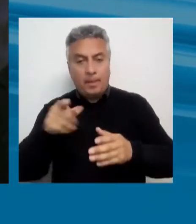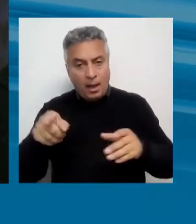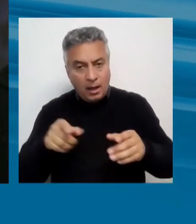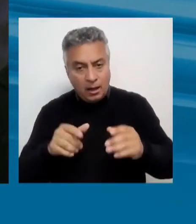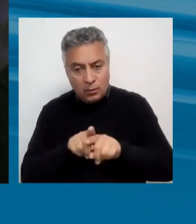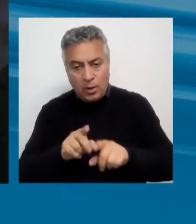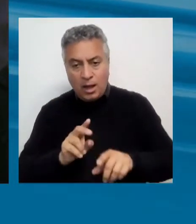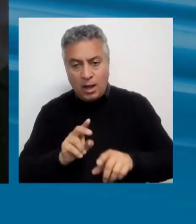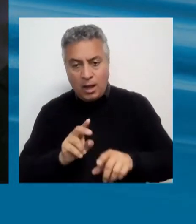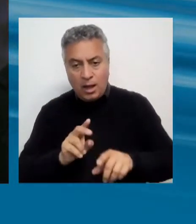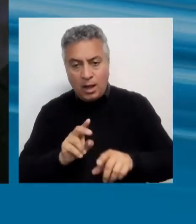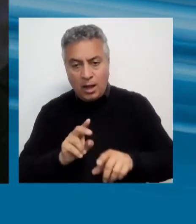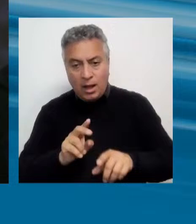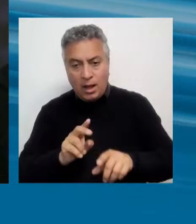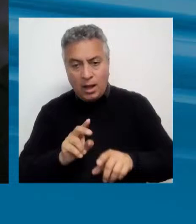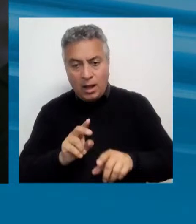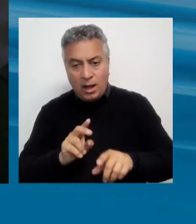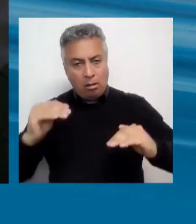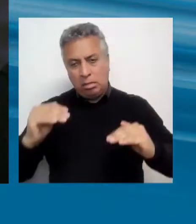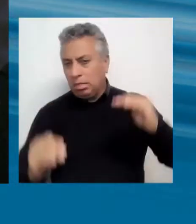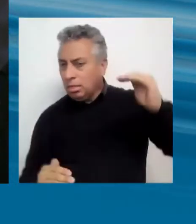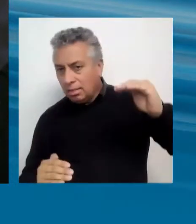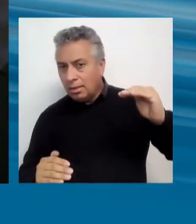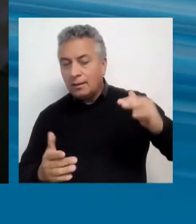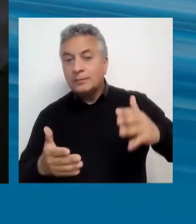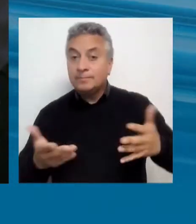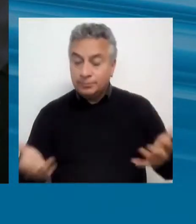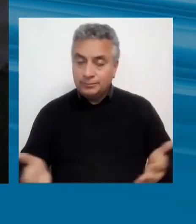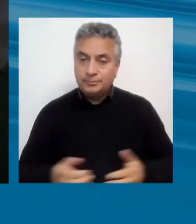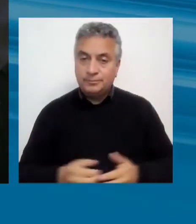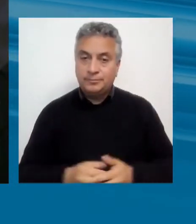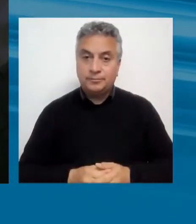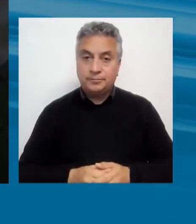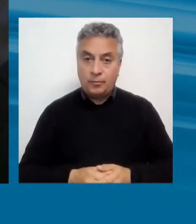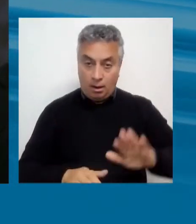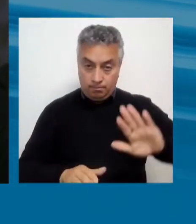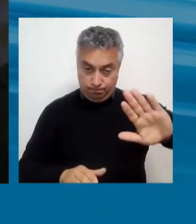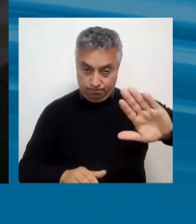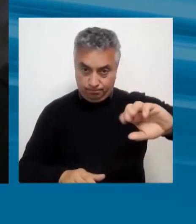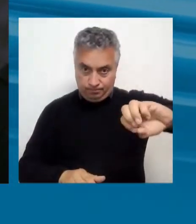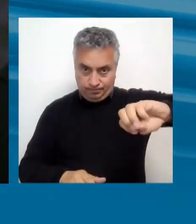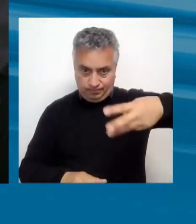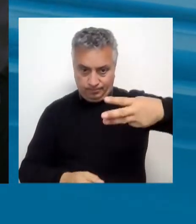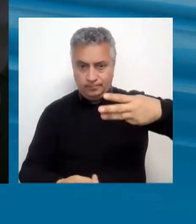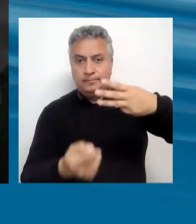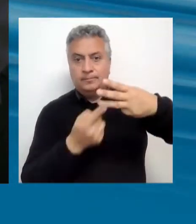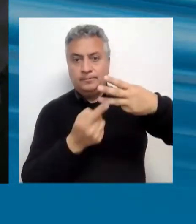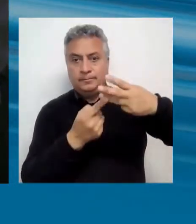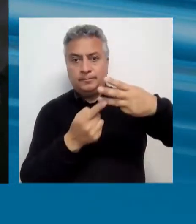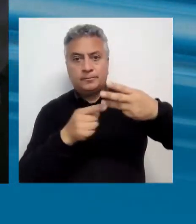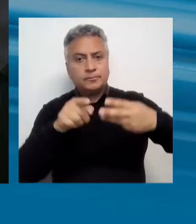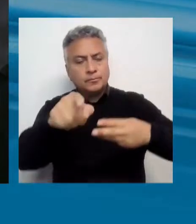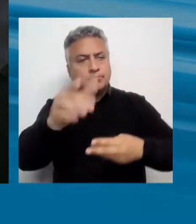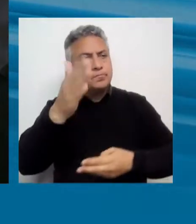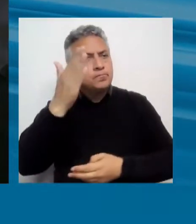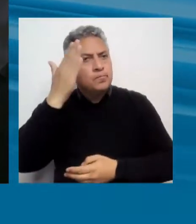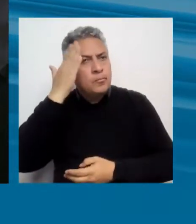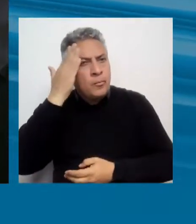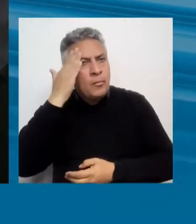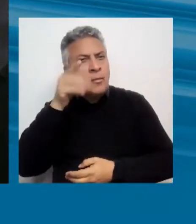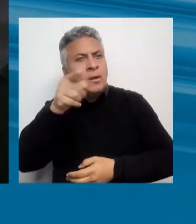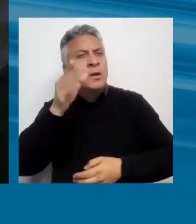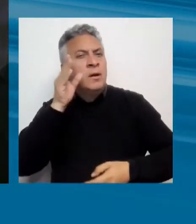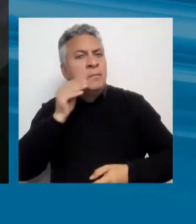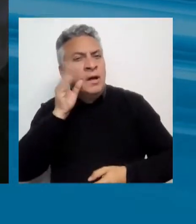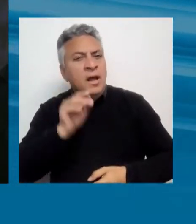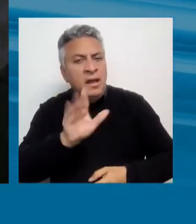learning, gender inequality, among others. A third line of thought that we would like to hear your experience on